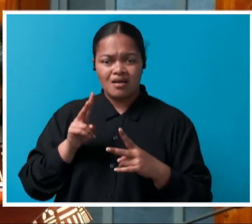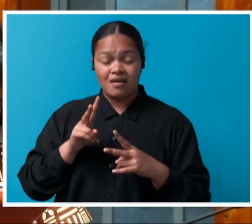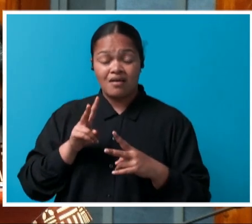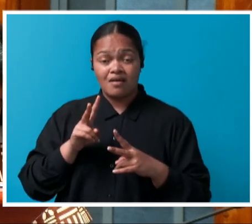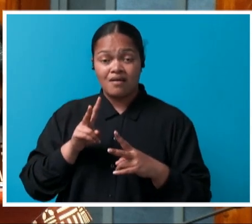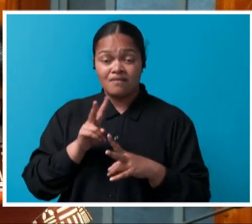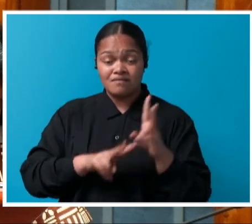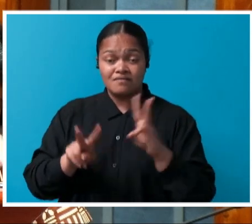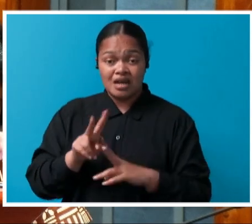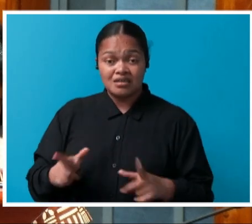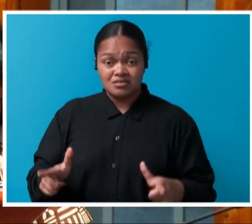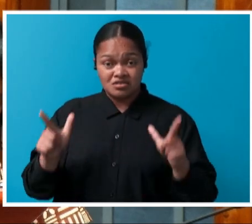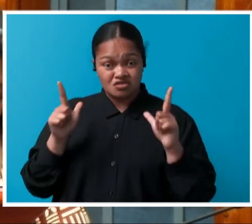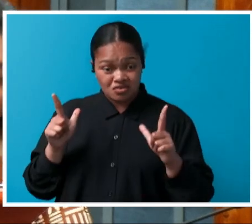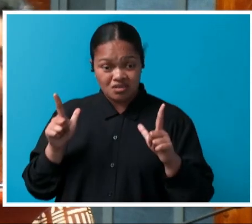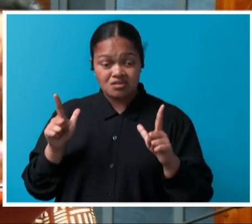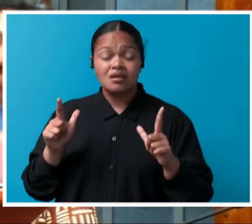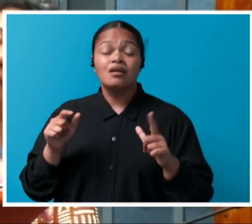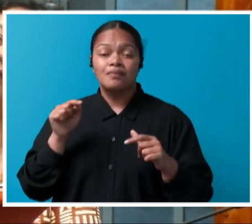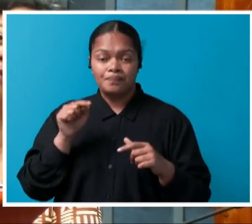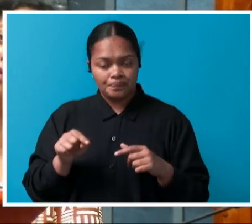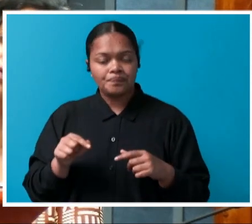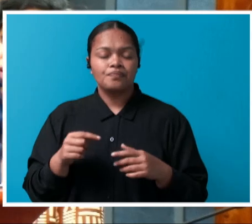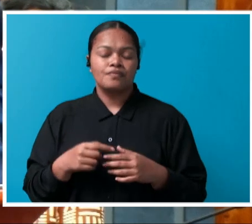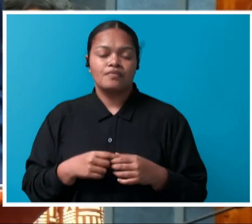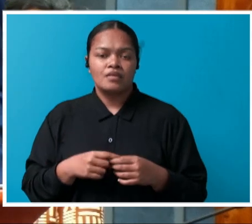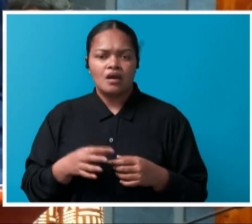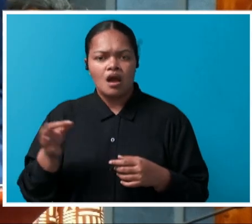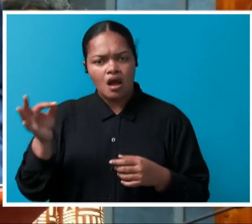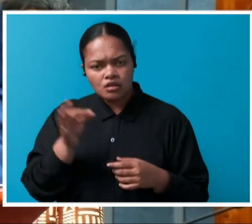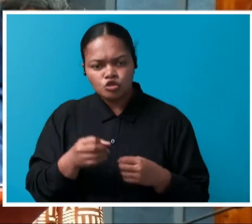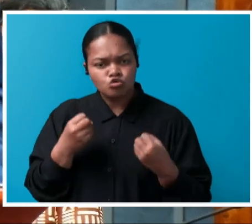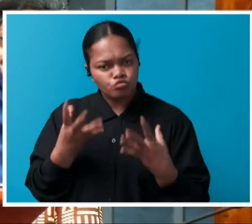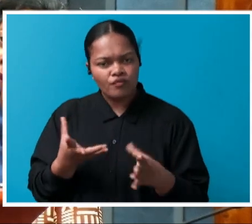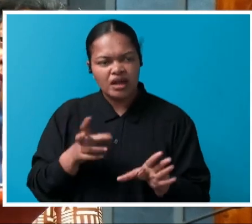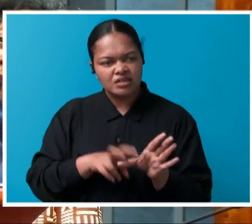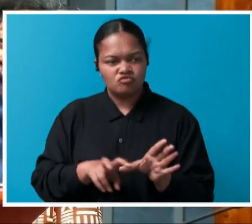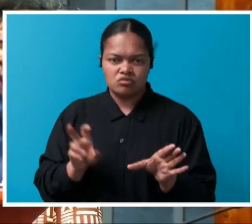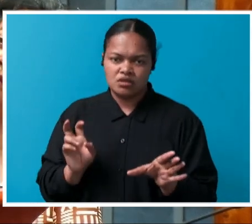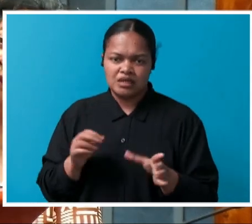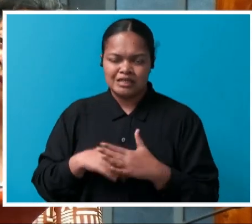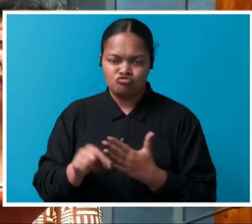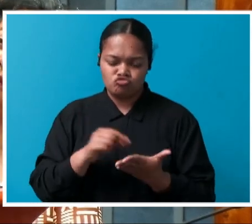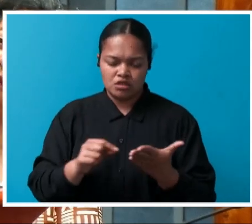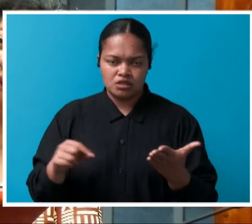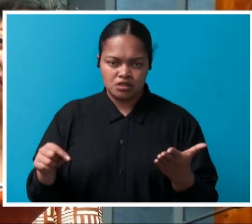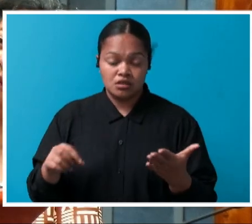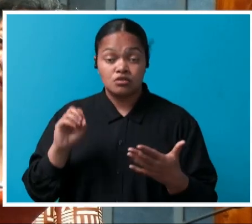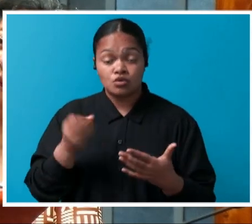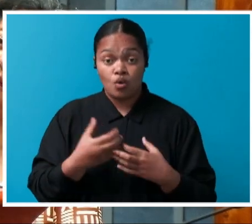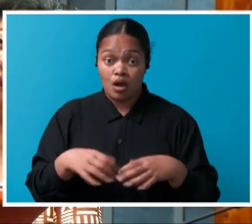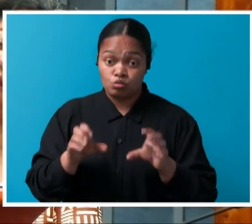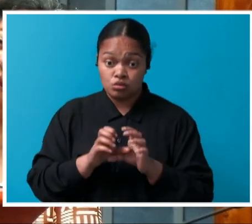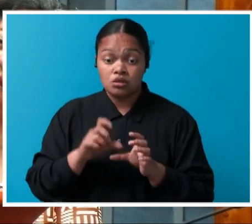Council, which was minuted, and he was asked to also provide a resignation in writing. The Council will revisit